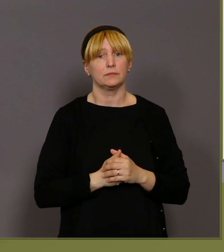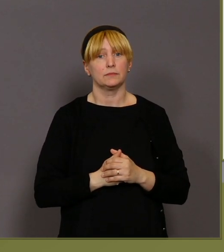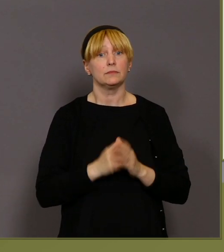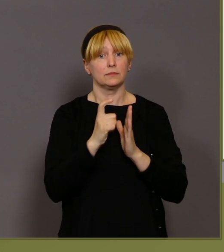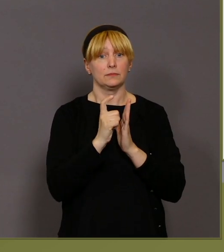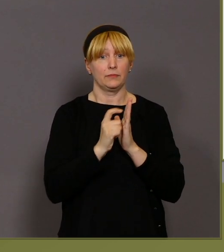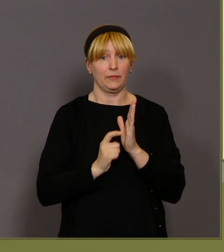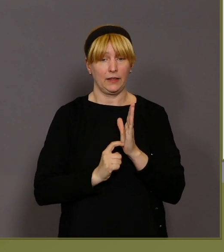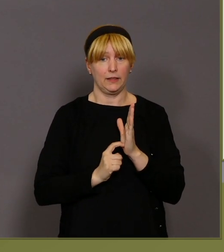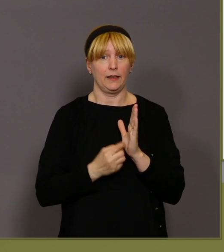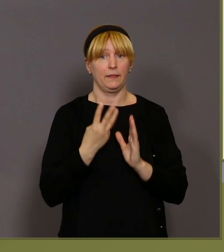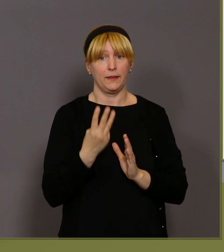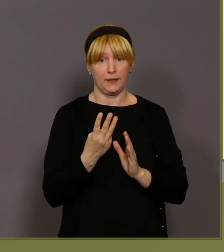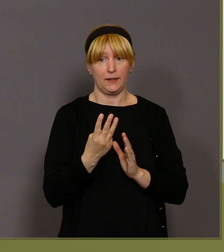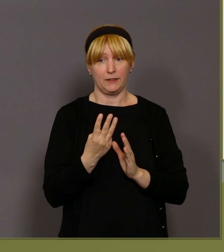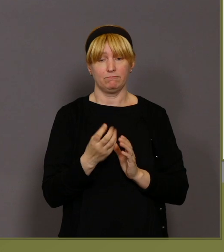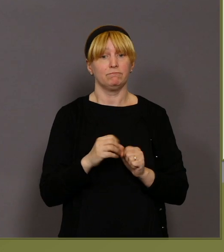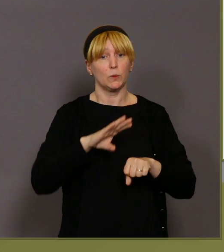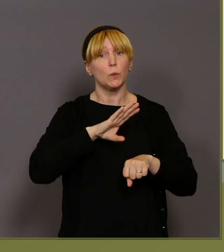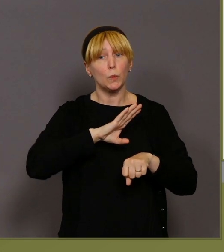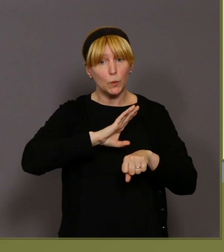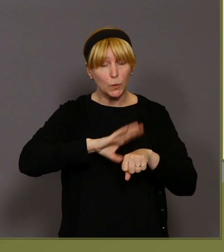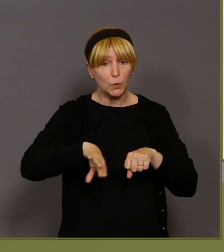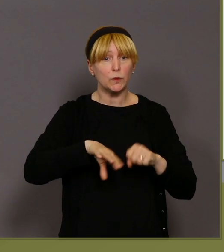Third rule is provide non-auditory and